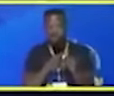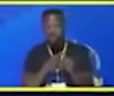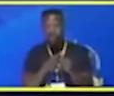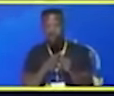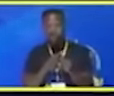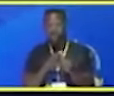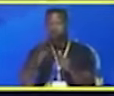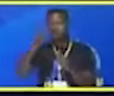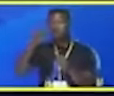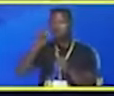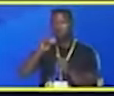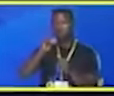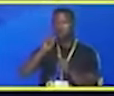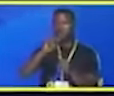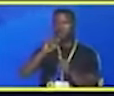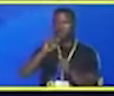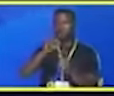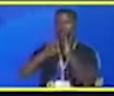omnipresence.